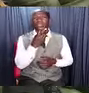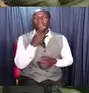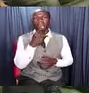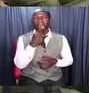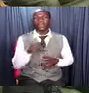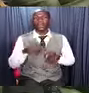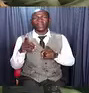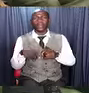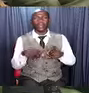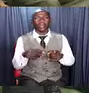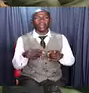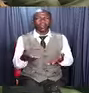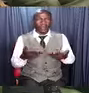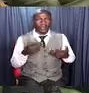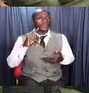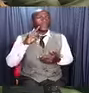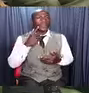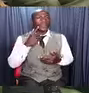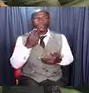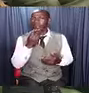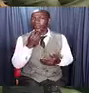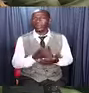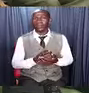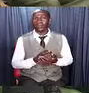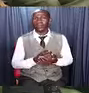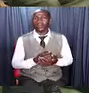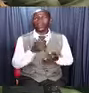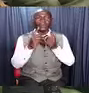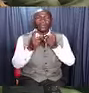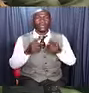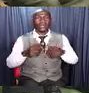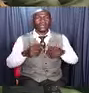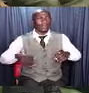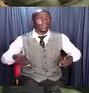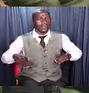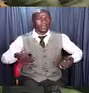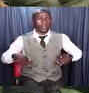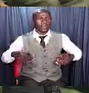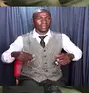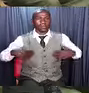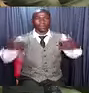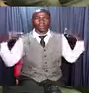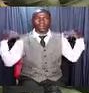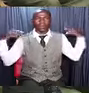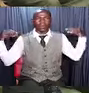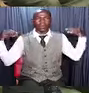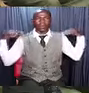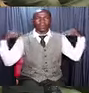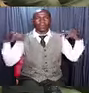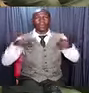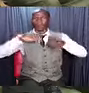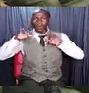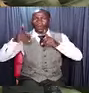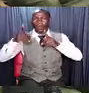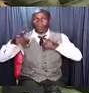huko. Going here. Niletee tamu. That you bring something for me. Anaongea huko akicheza kabisa. And speaking while dancing all the same. Nenda Mombasa.